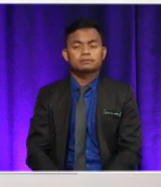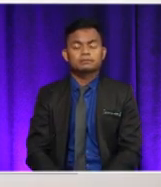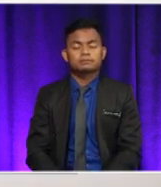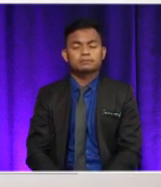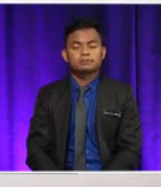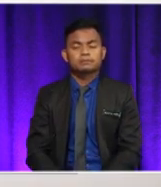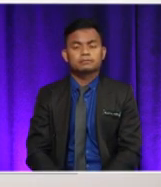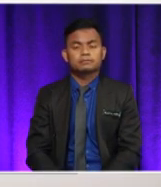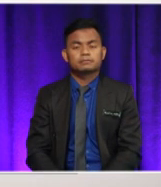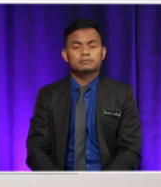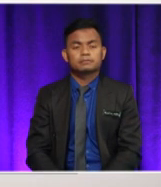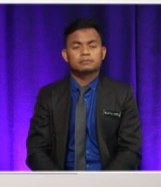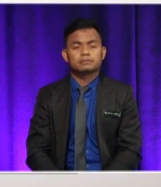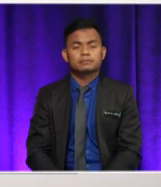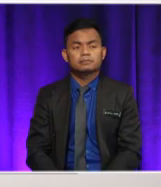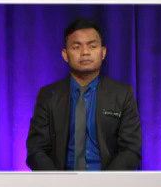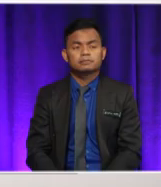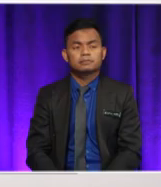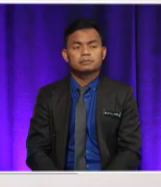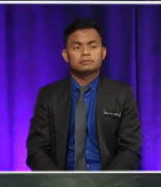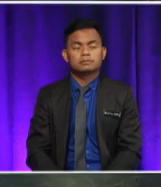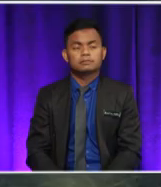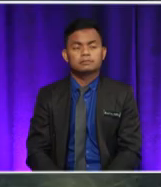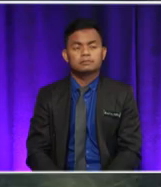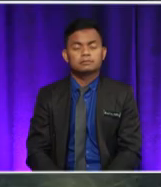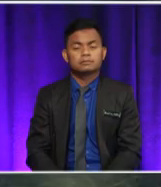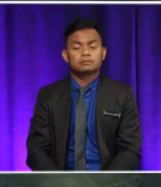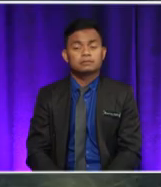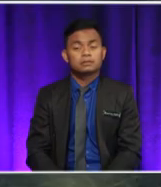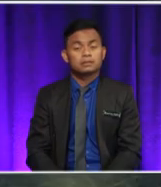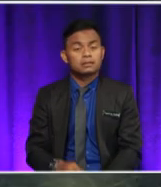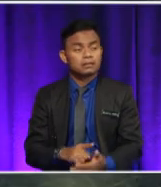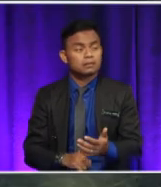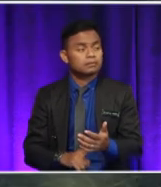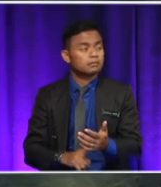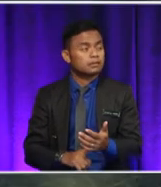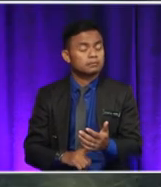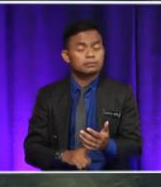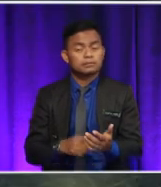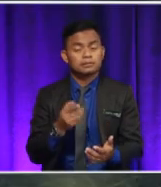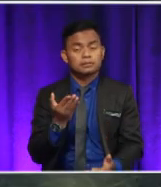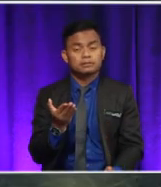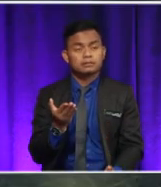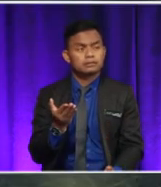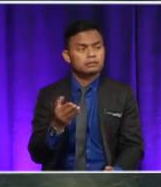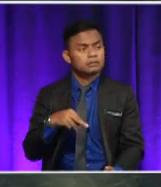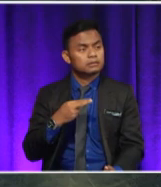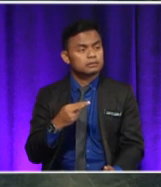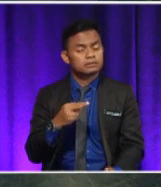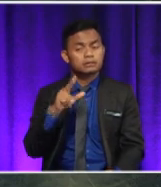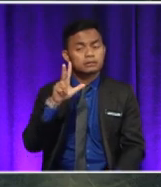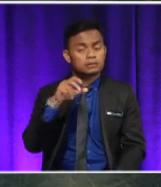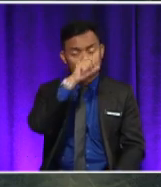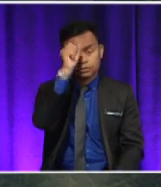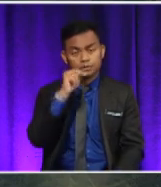Yeah. Right. Okay, right. And so, what do you think about their performances? About answering three questions, would you like to